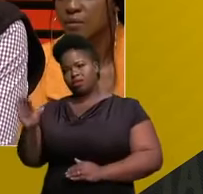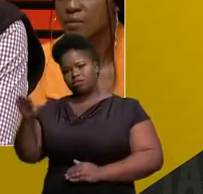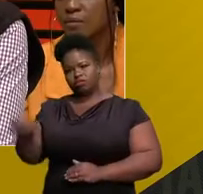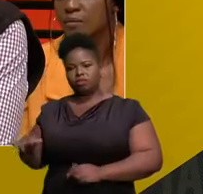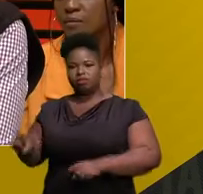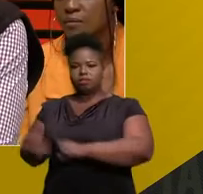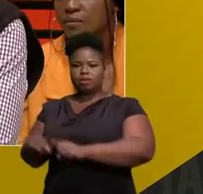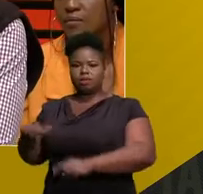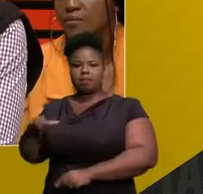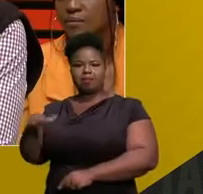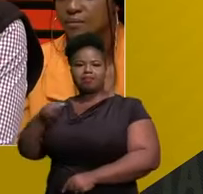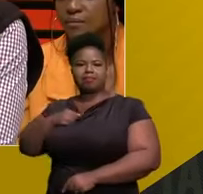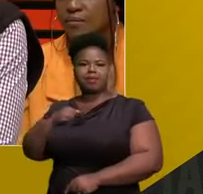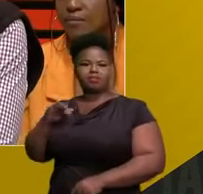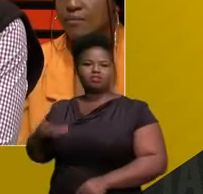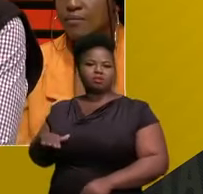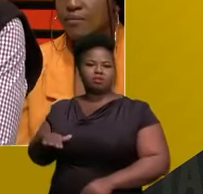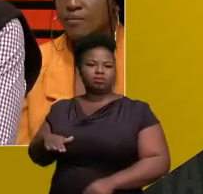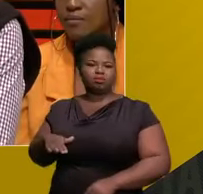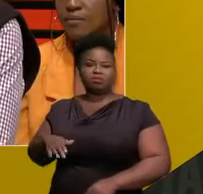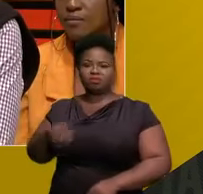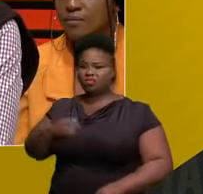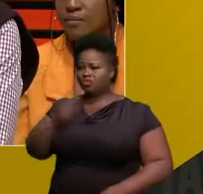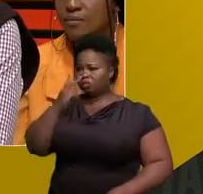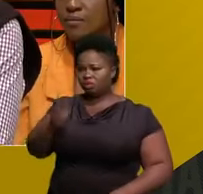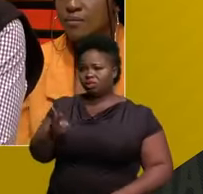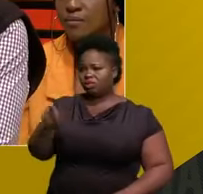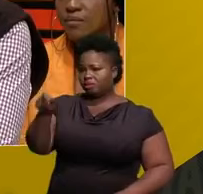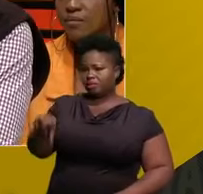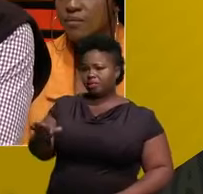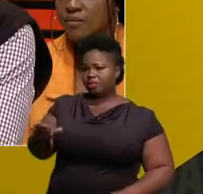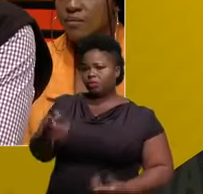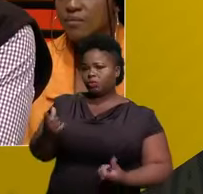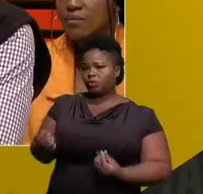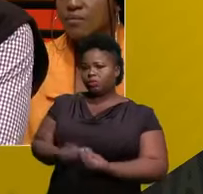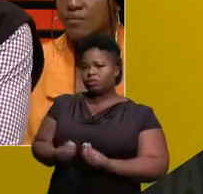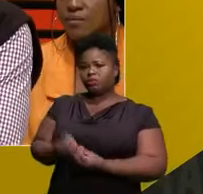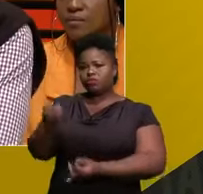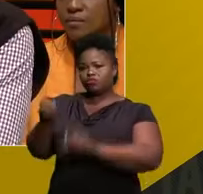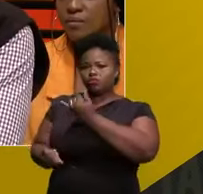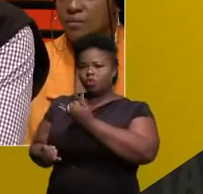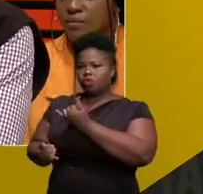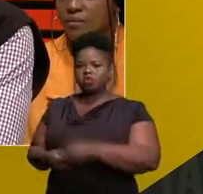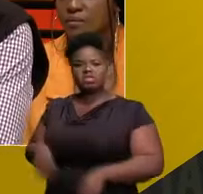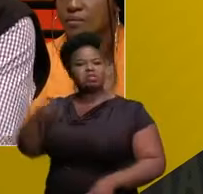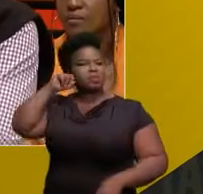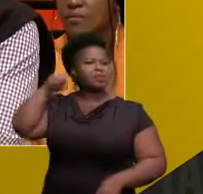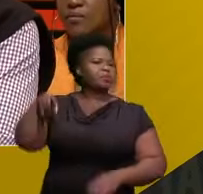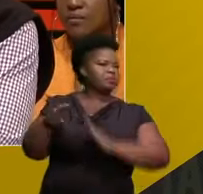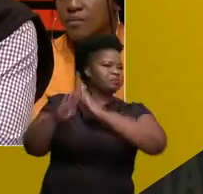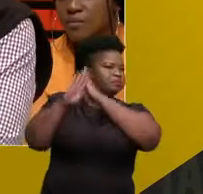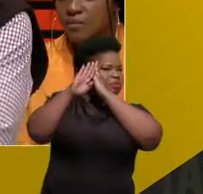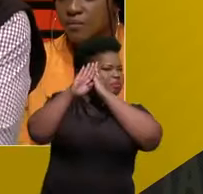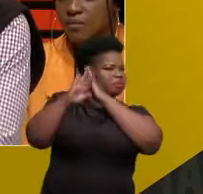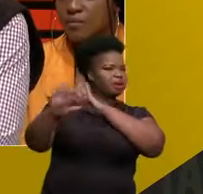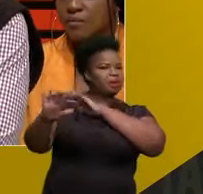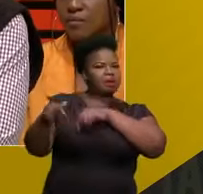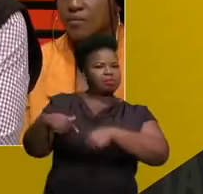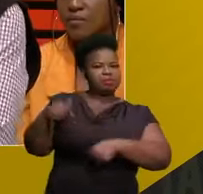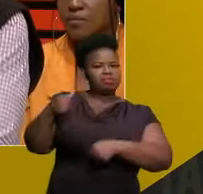Do you know that thing? So, mobo no monte strata na yenza into enga correct. Unga pege mobo tax sometana, at least tax sometana.